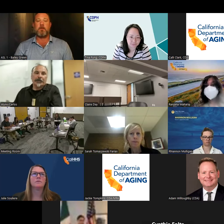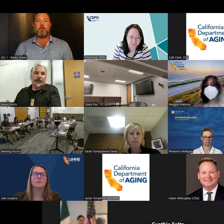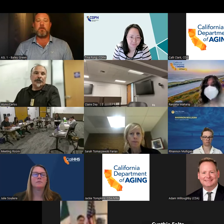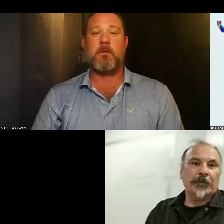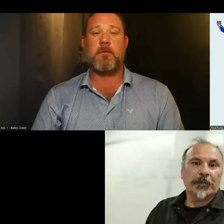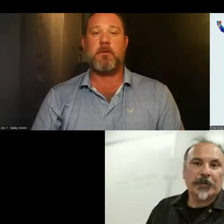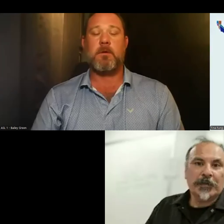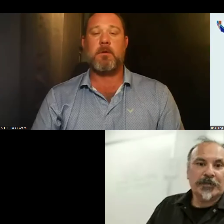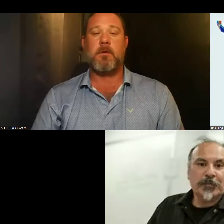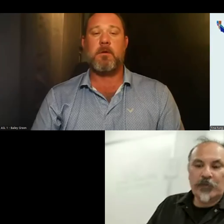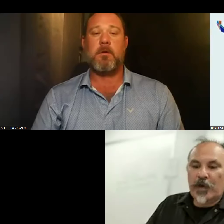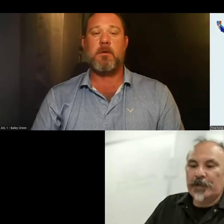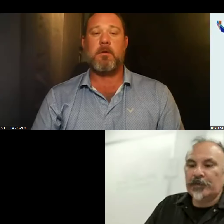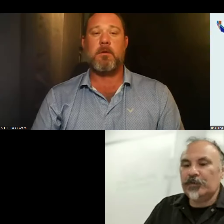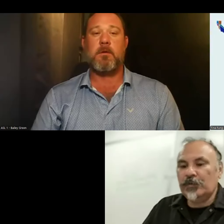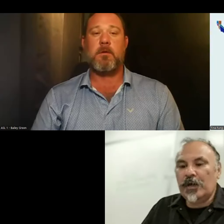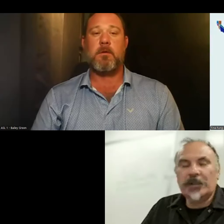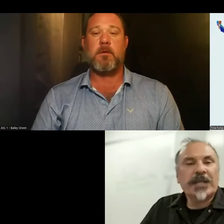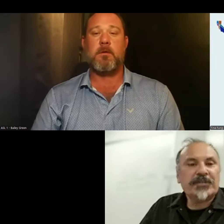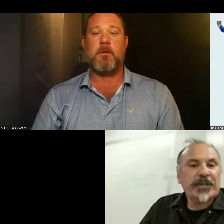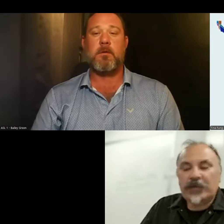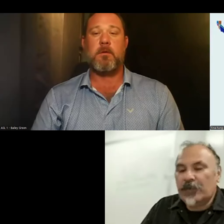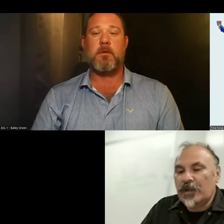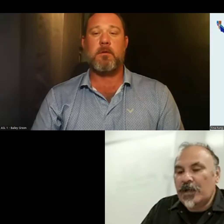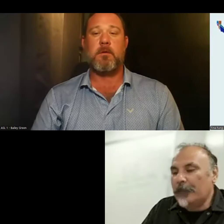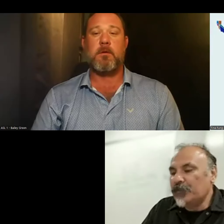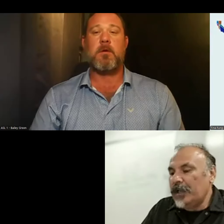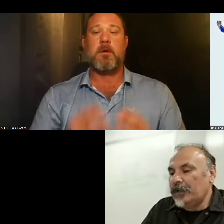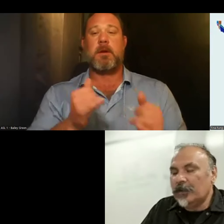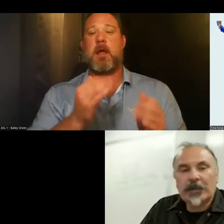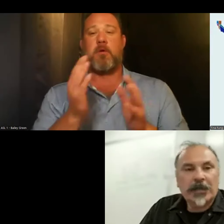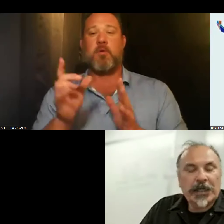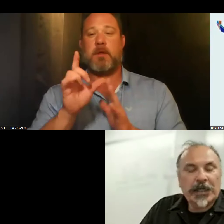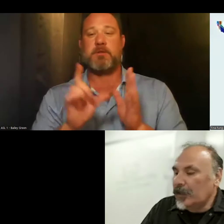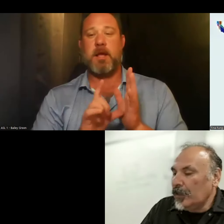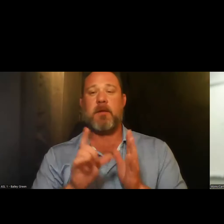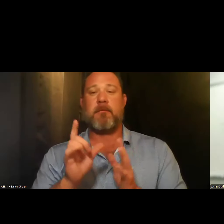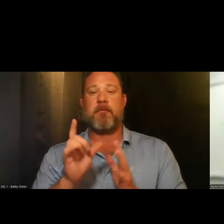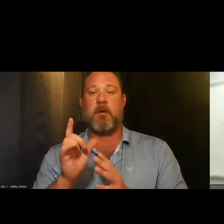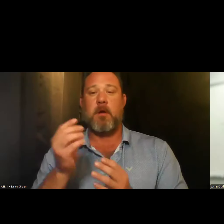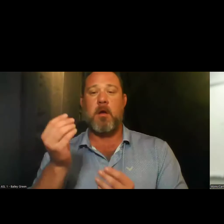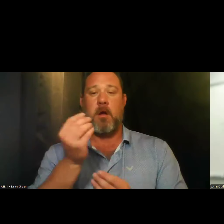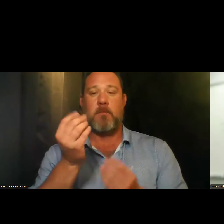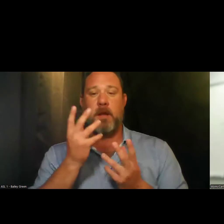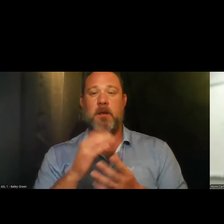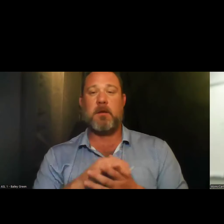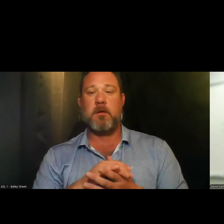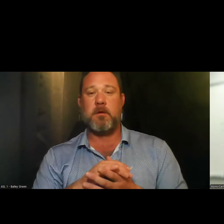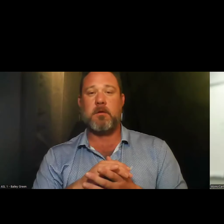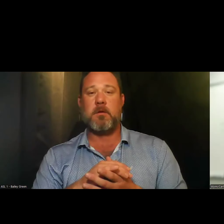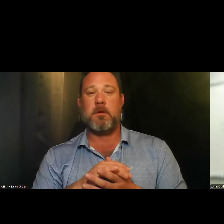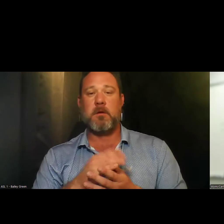All right, let's move on to our legislative update. I want to